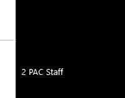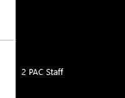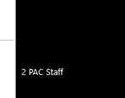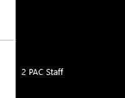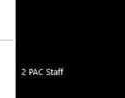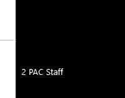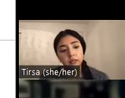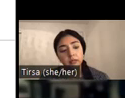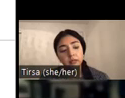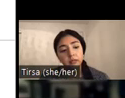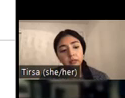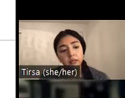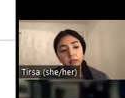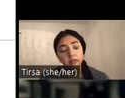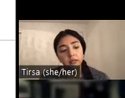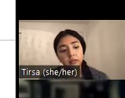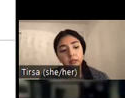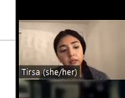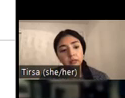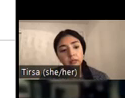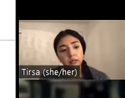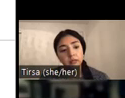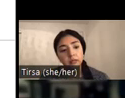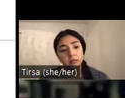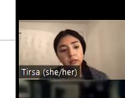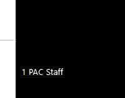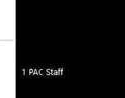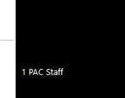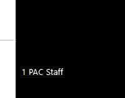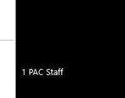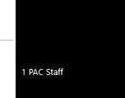how will that be done? Like if there's like, say if